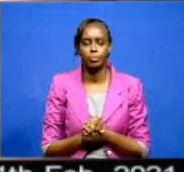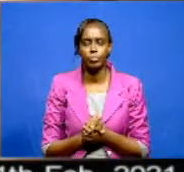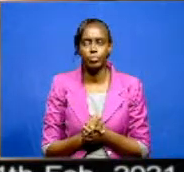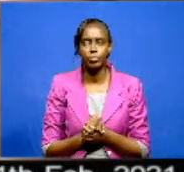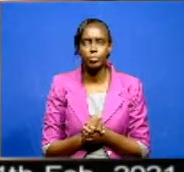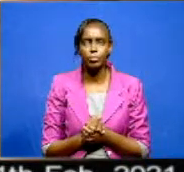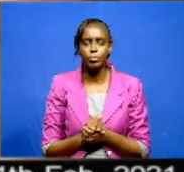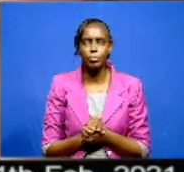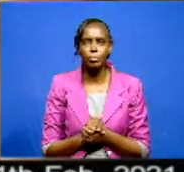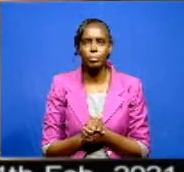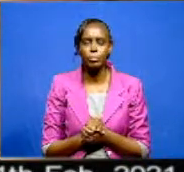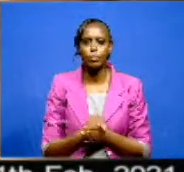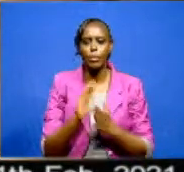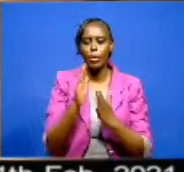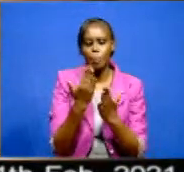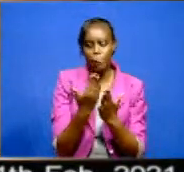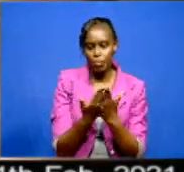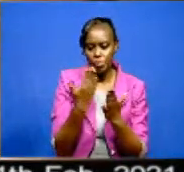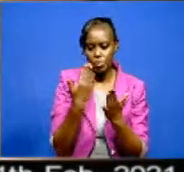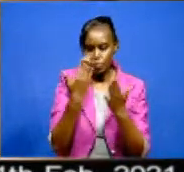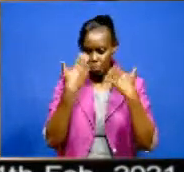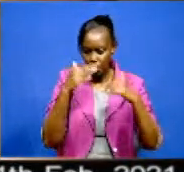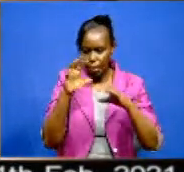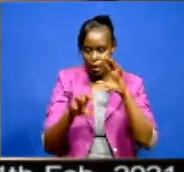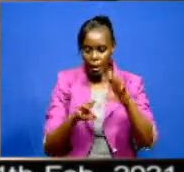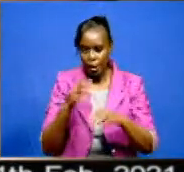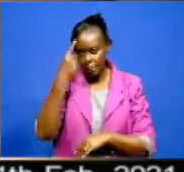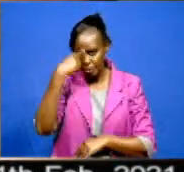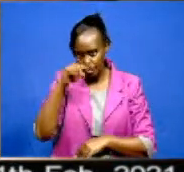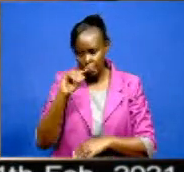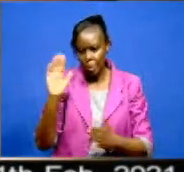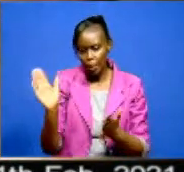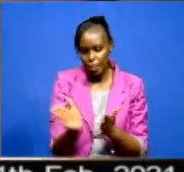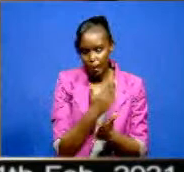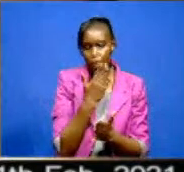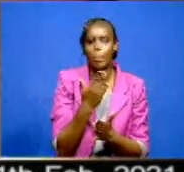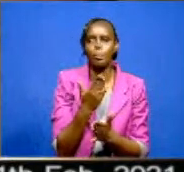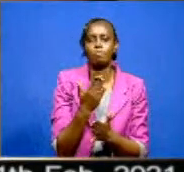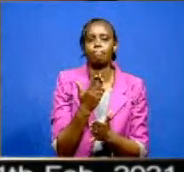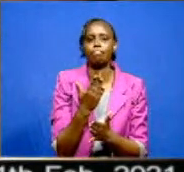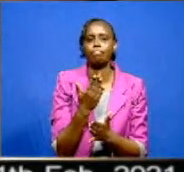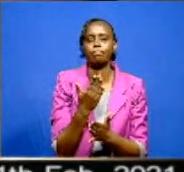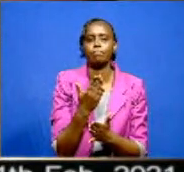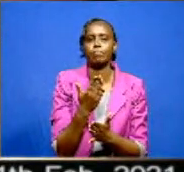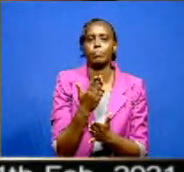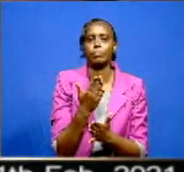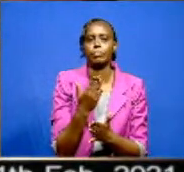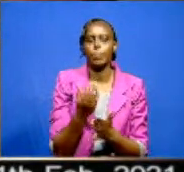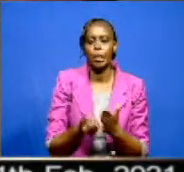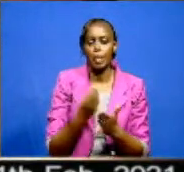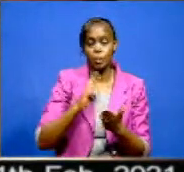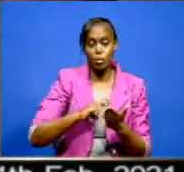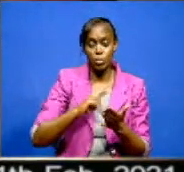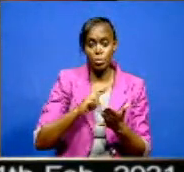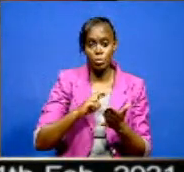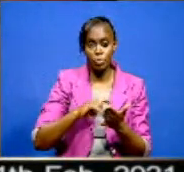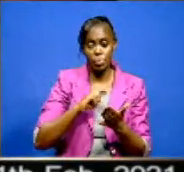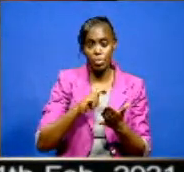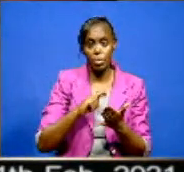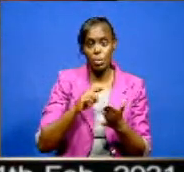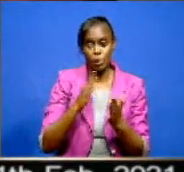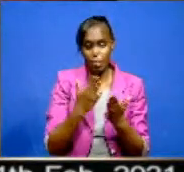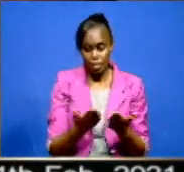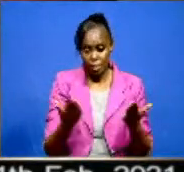the proposed wildlife policy aims at averting the fragmentation of natural habitats and sustaining